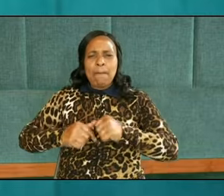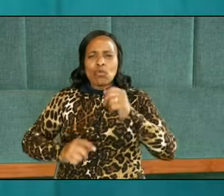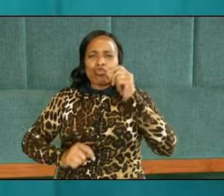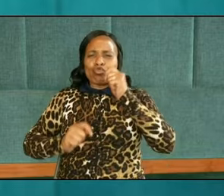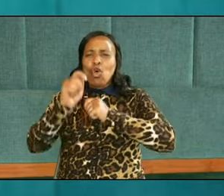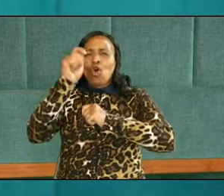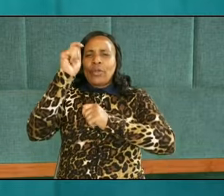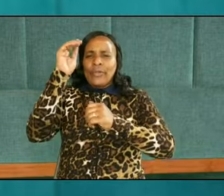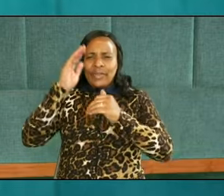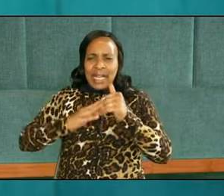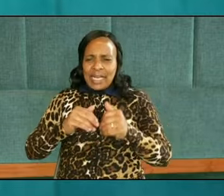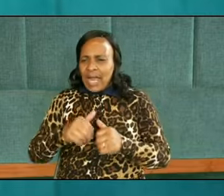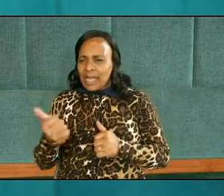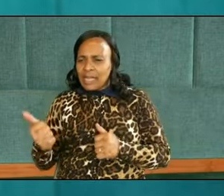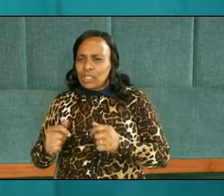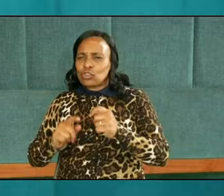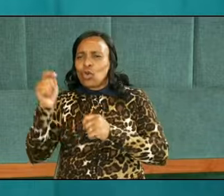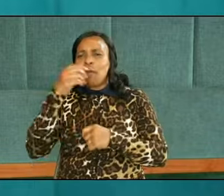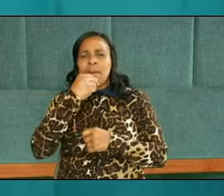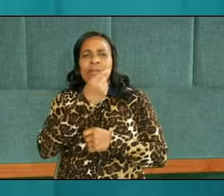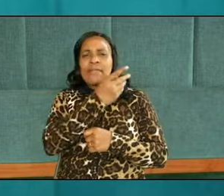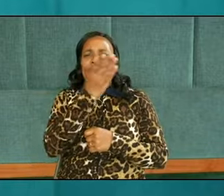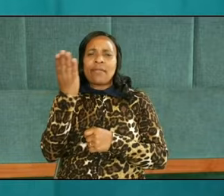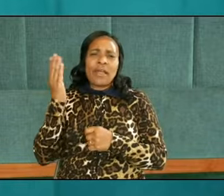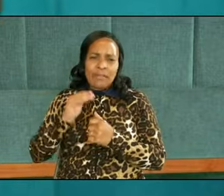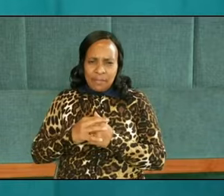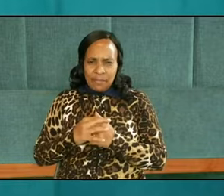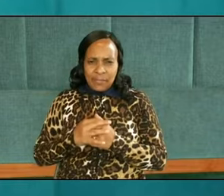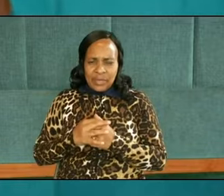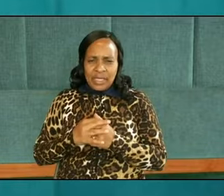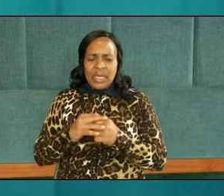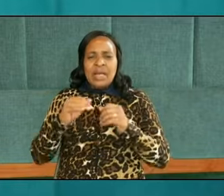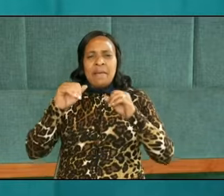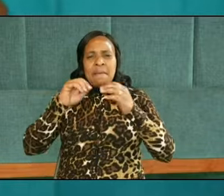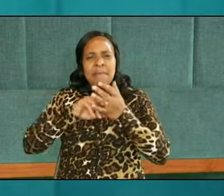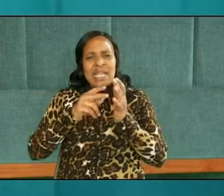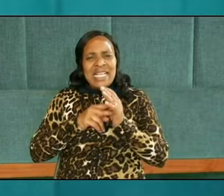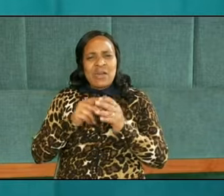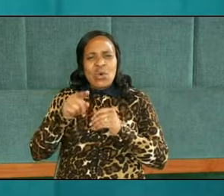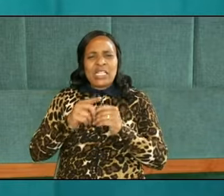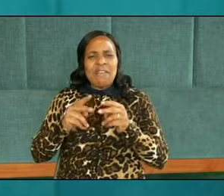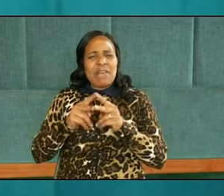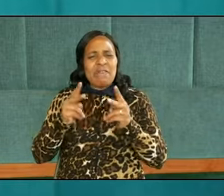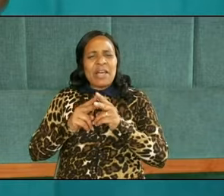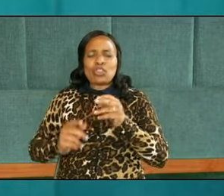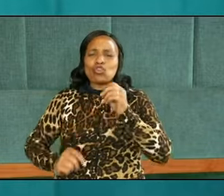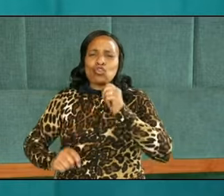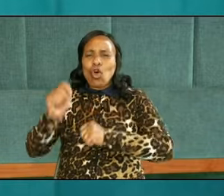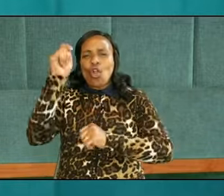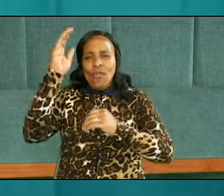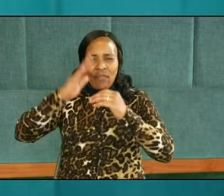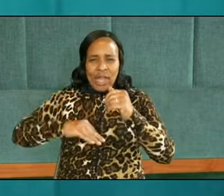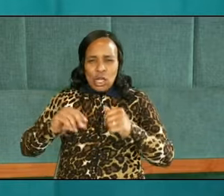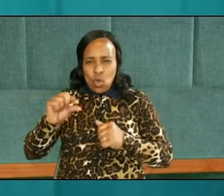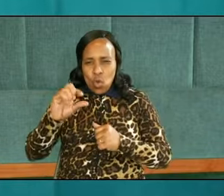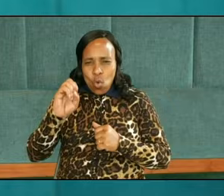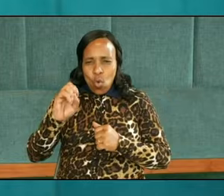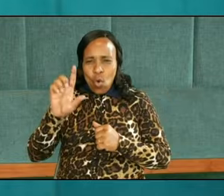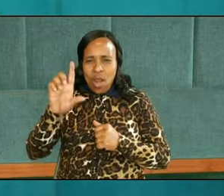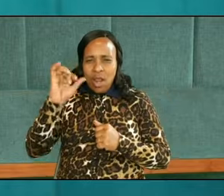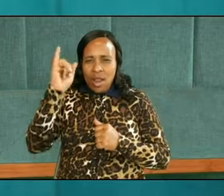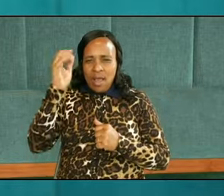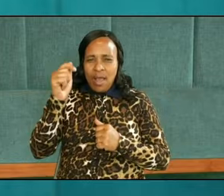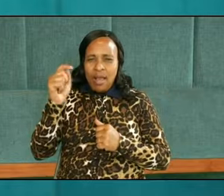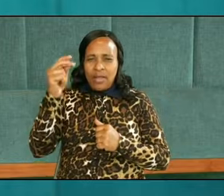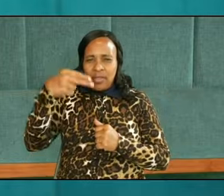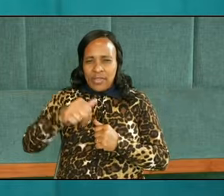even the tallest man there. He was, in essence, a Goliath over them. He just looked huge. And people are